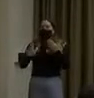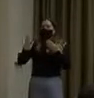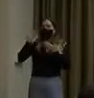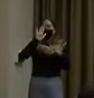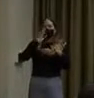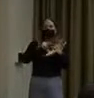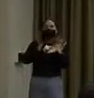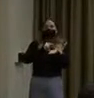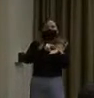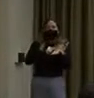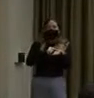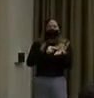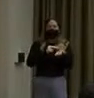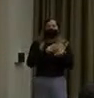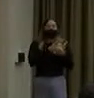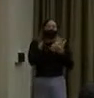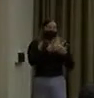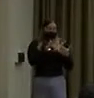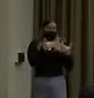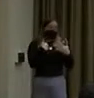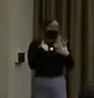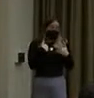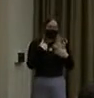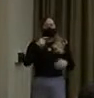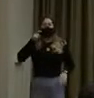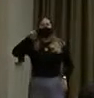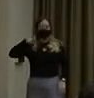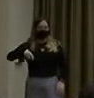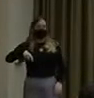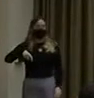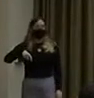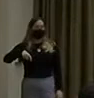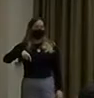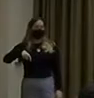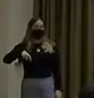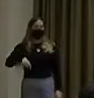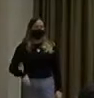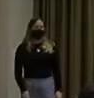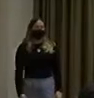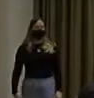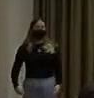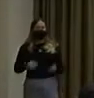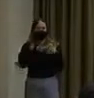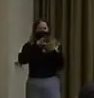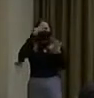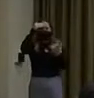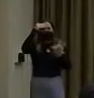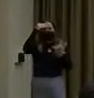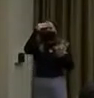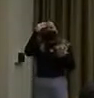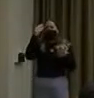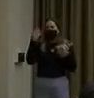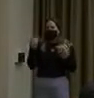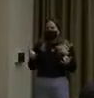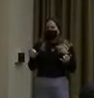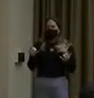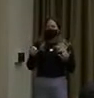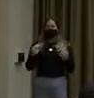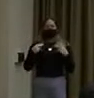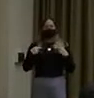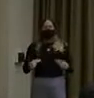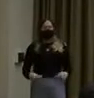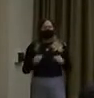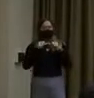have, they're have to have. I think we've learned that these things, humanity and